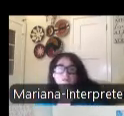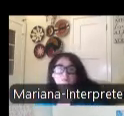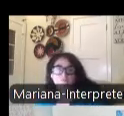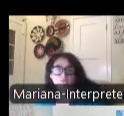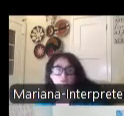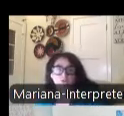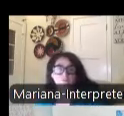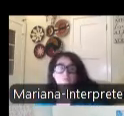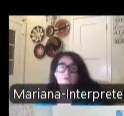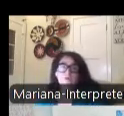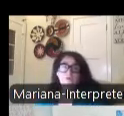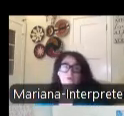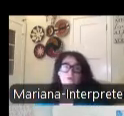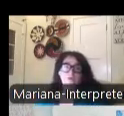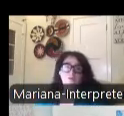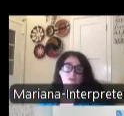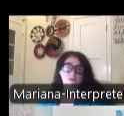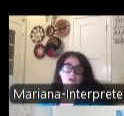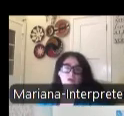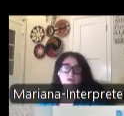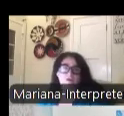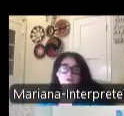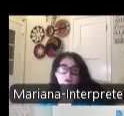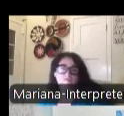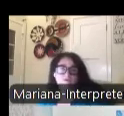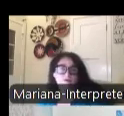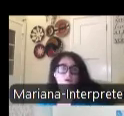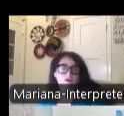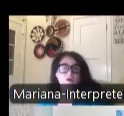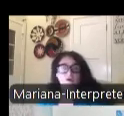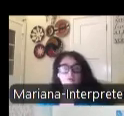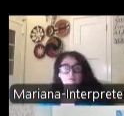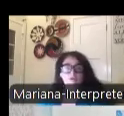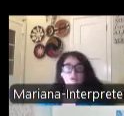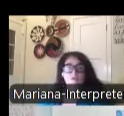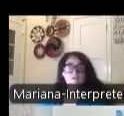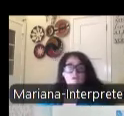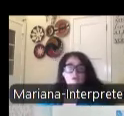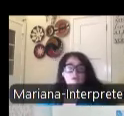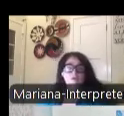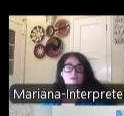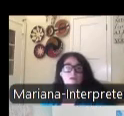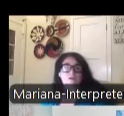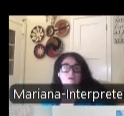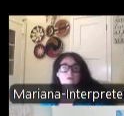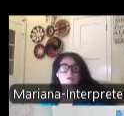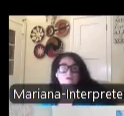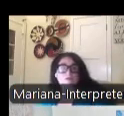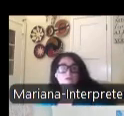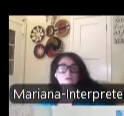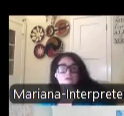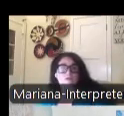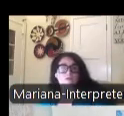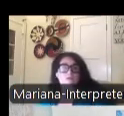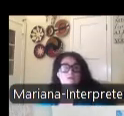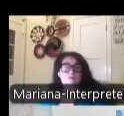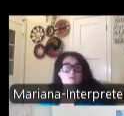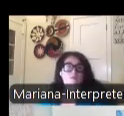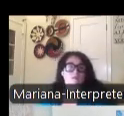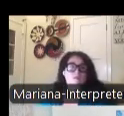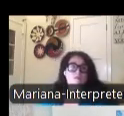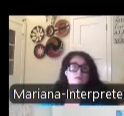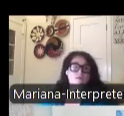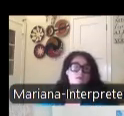least likely outcome. And indeed, so far, California has not seen less precipitation on average, despite seeing a dramatic increase in